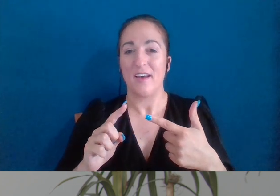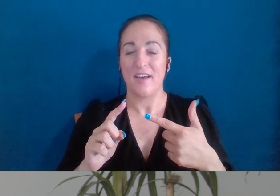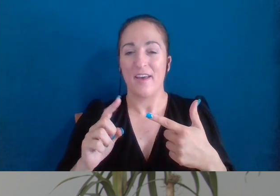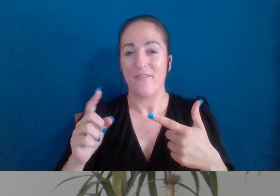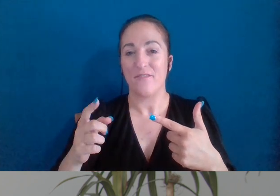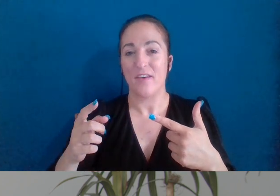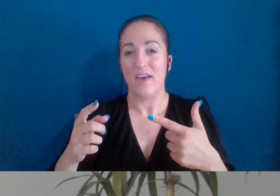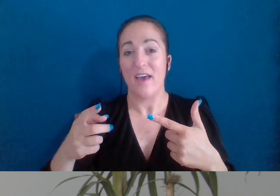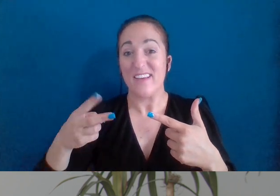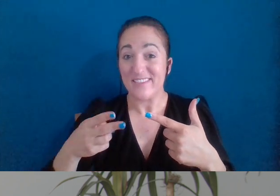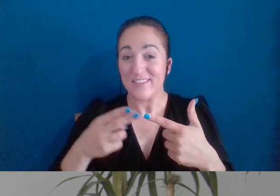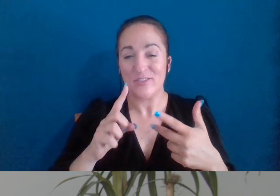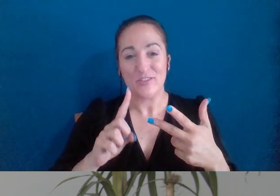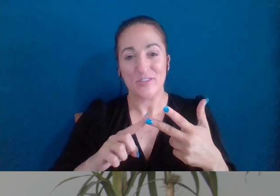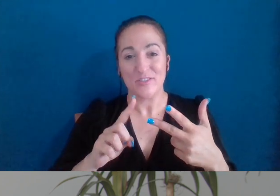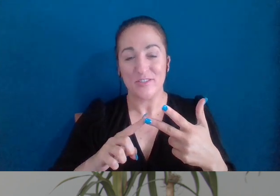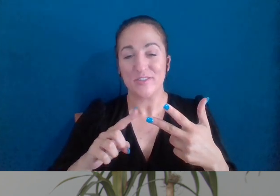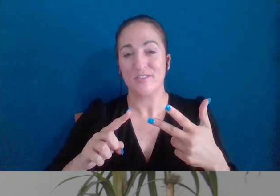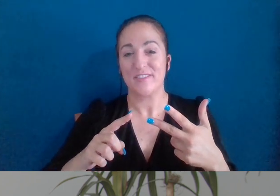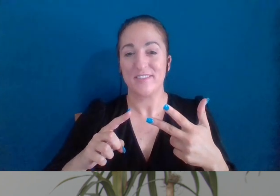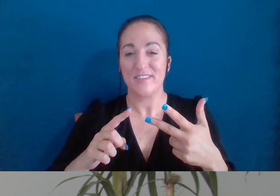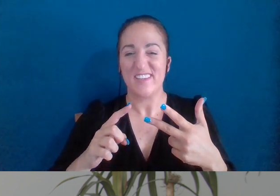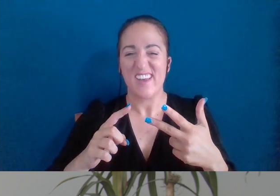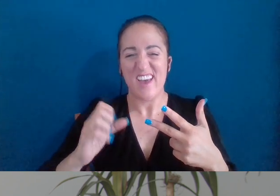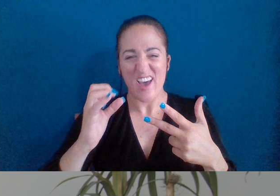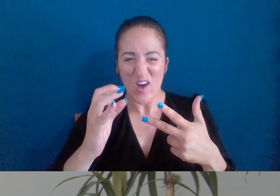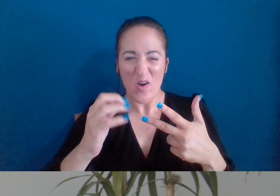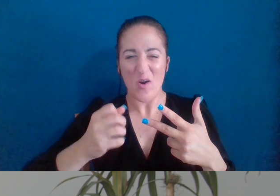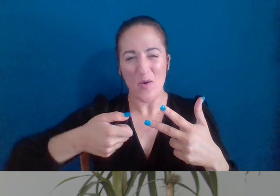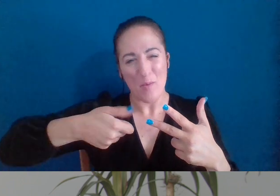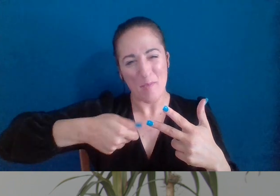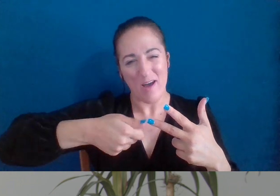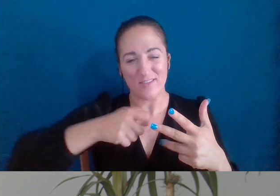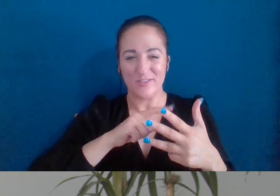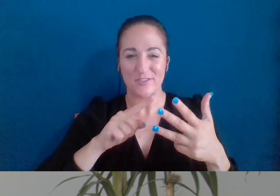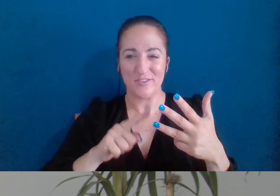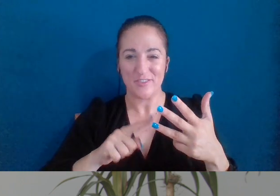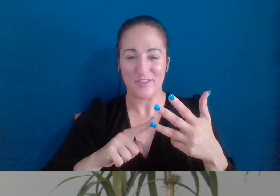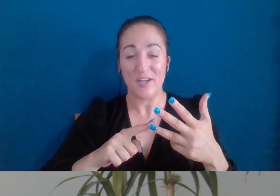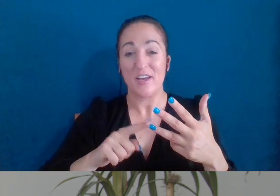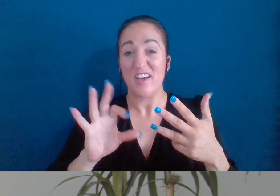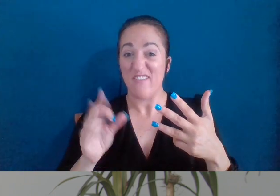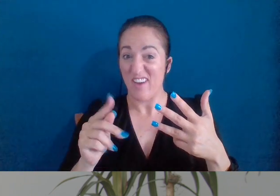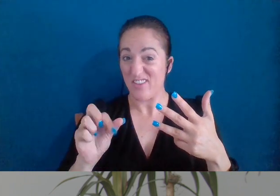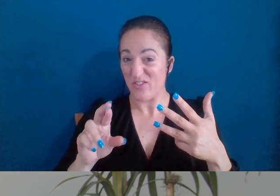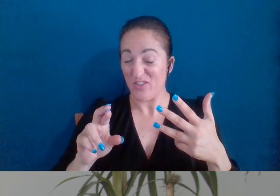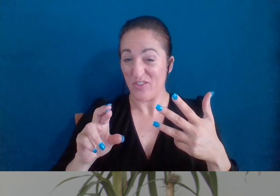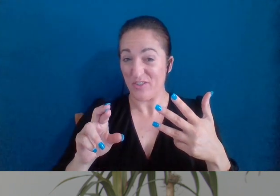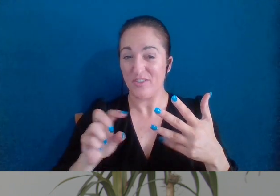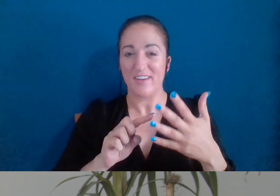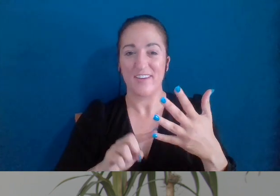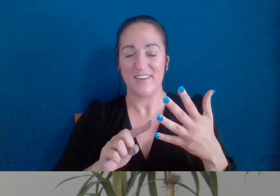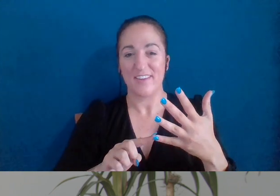fasteners, that's what these are called, and we have these really cool crayons that are like a